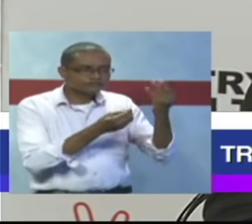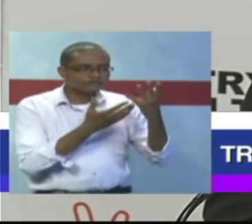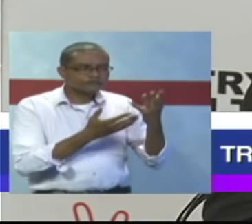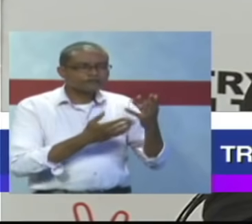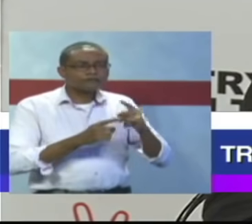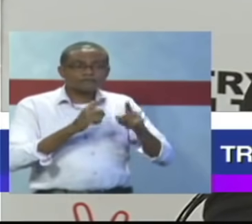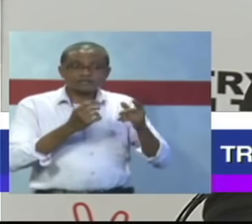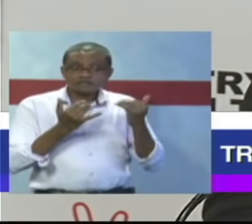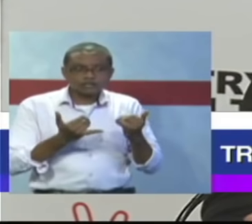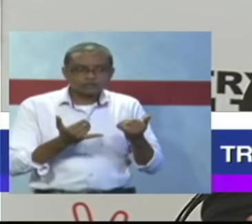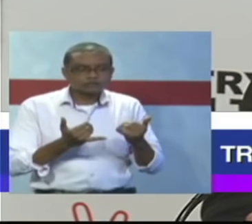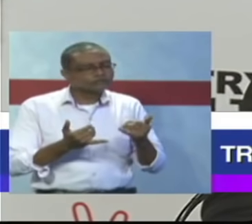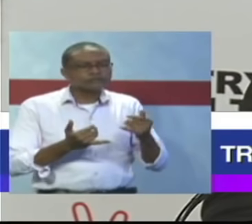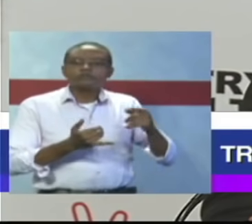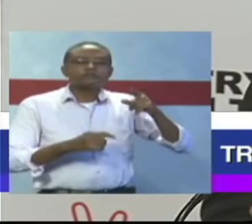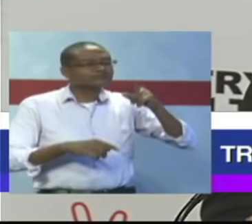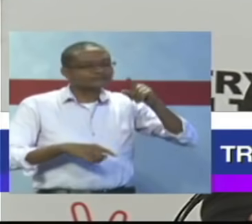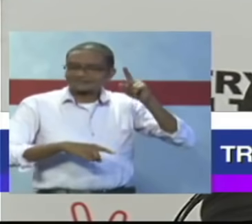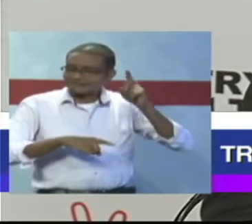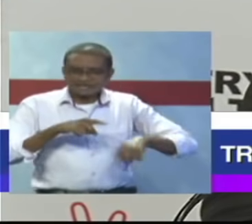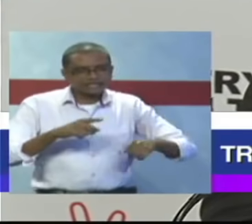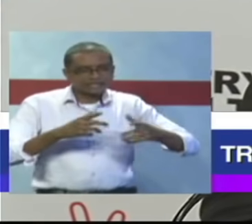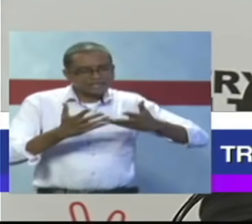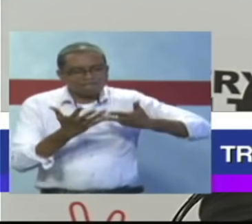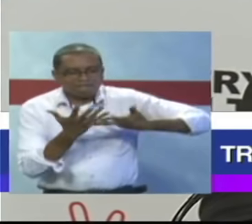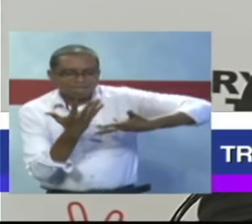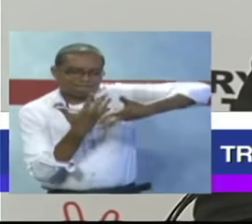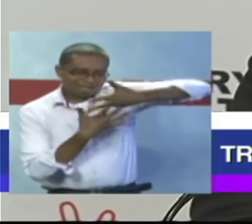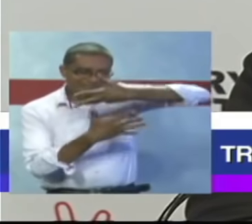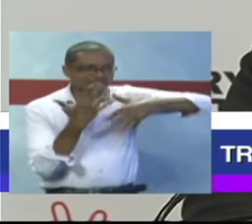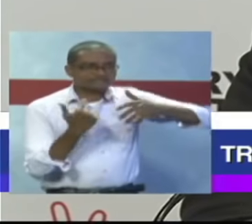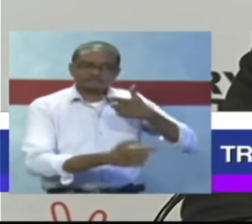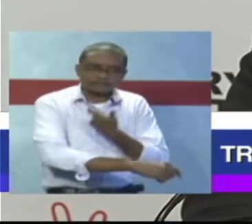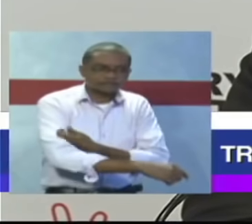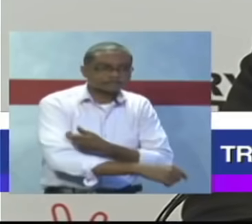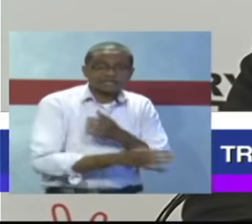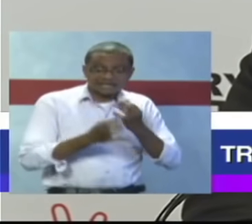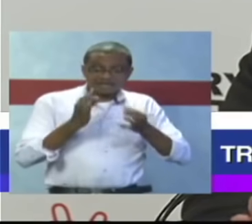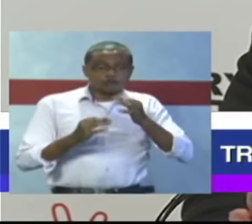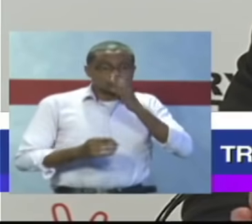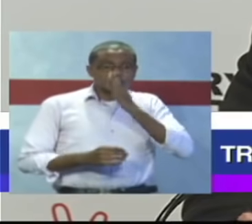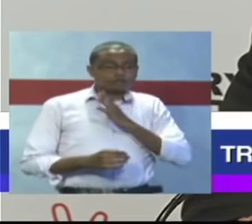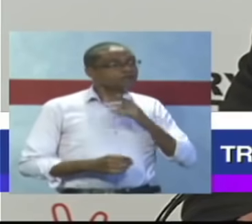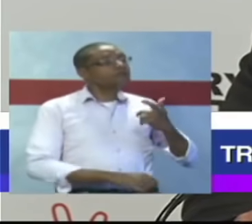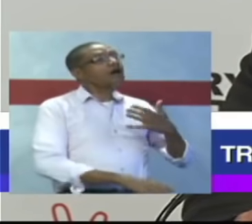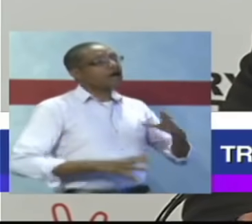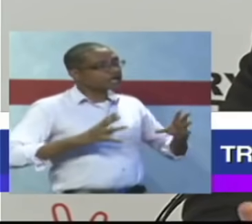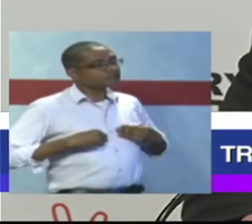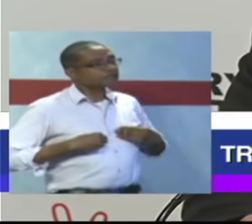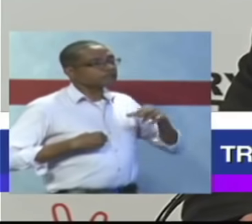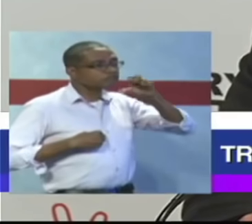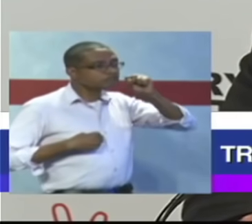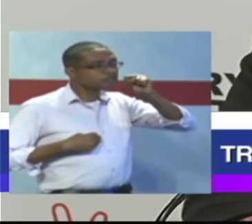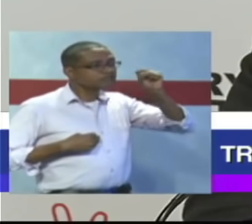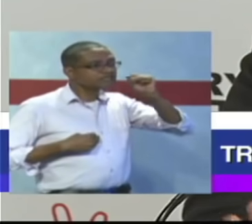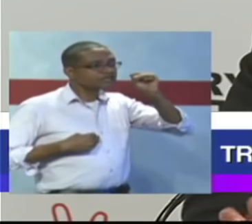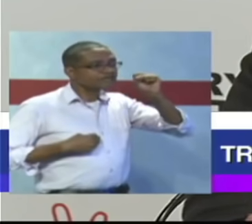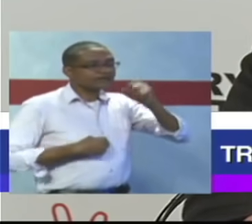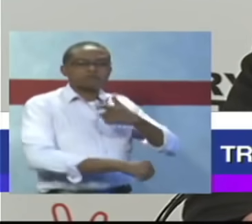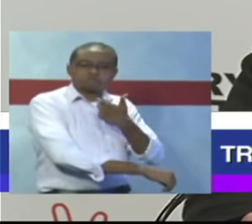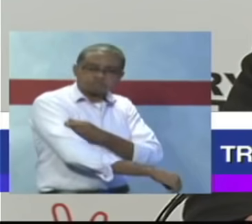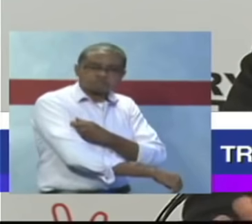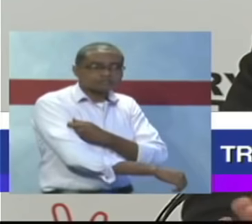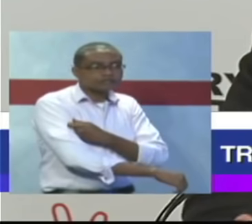now, you are not allowed to mix vaccines. So if you took the Cyanofarm, became pregnant, you are